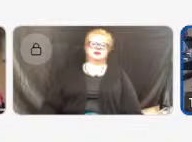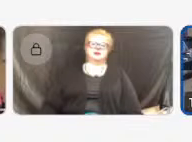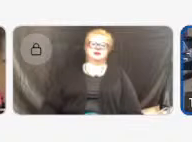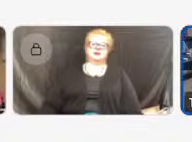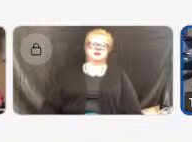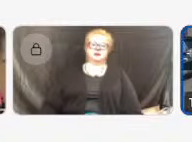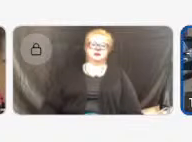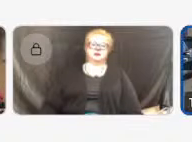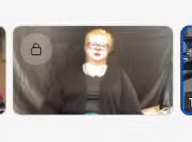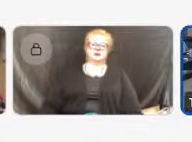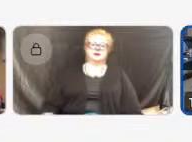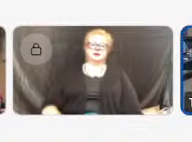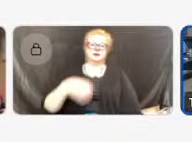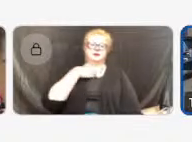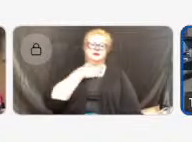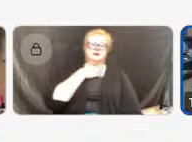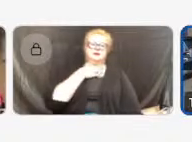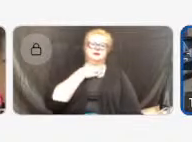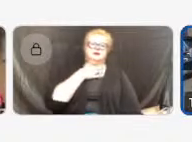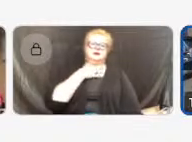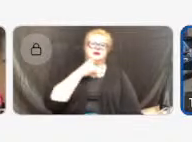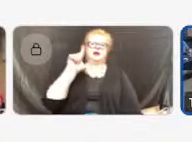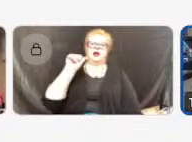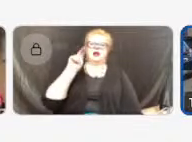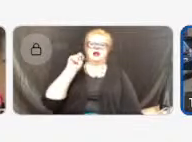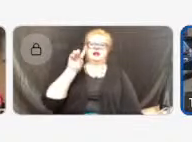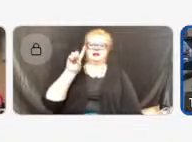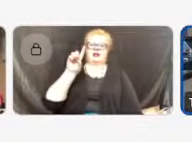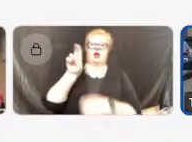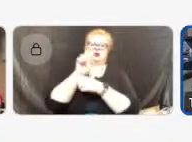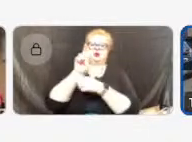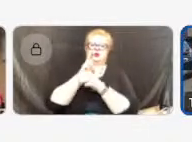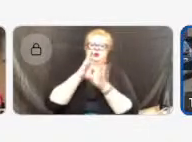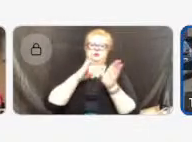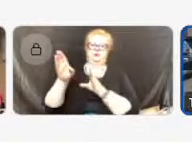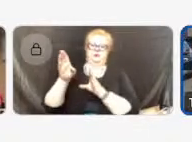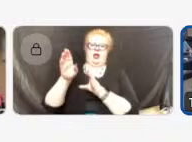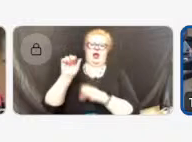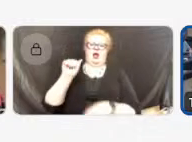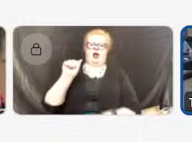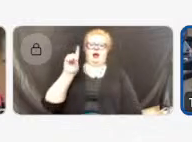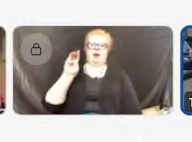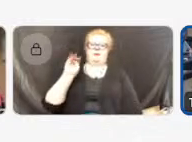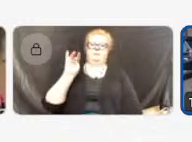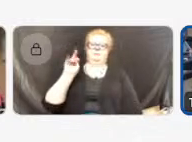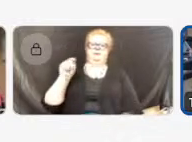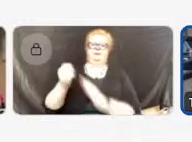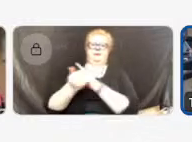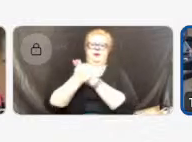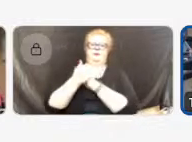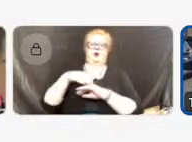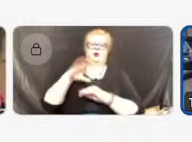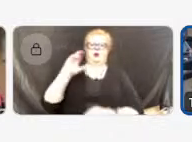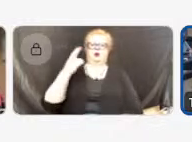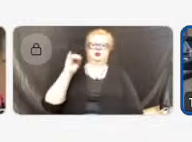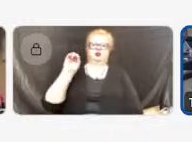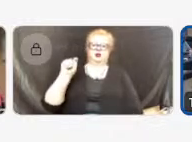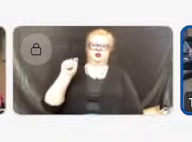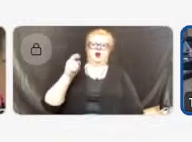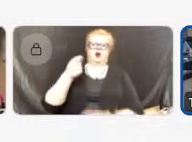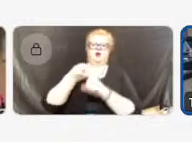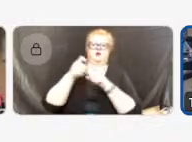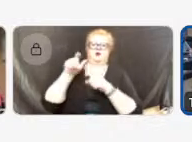There we go. This is a land use plan amendment on Chico Road from residential low density